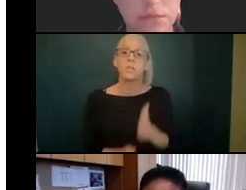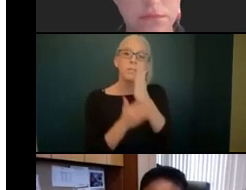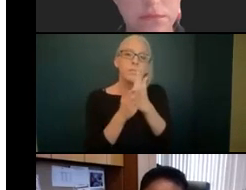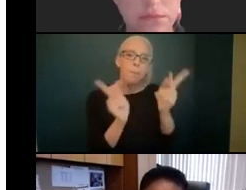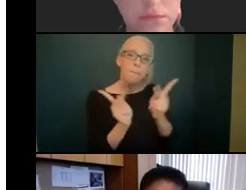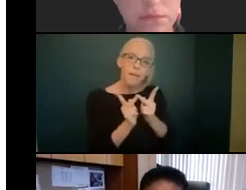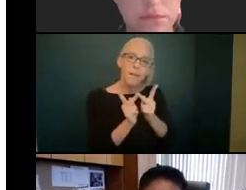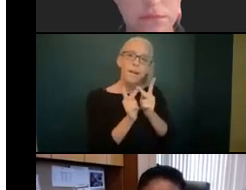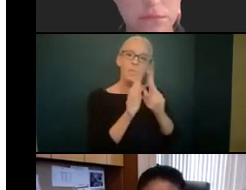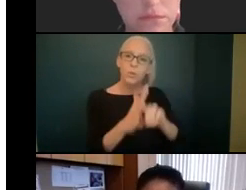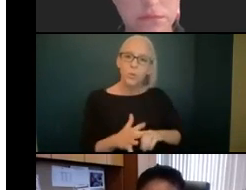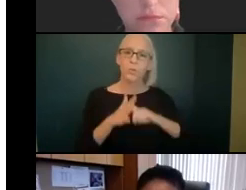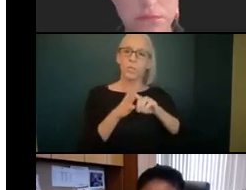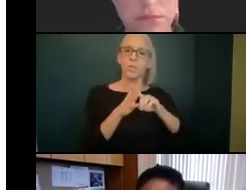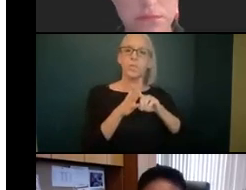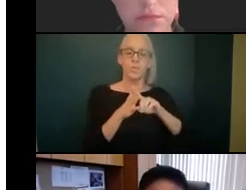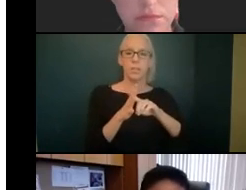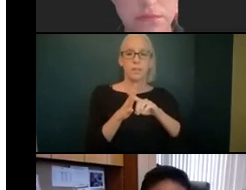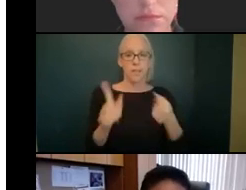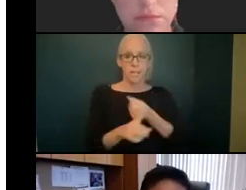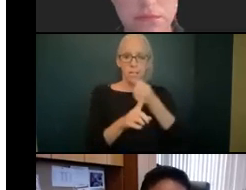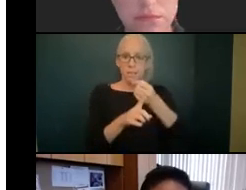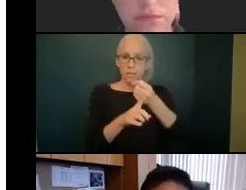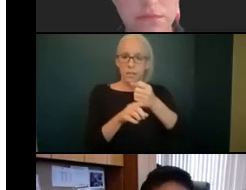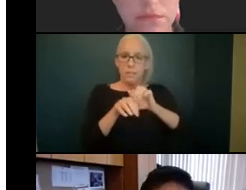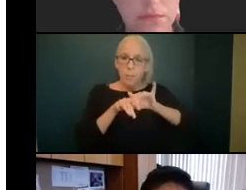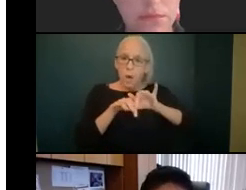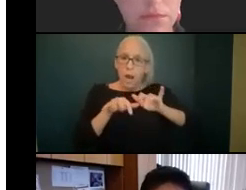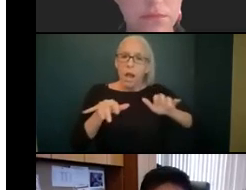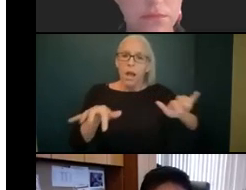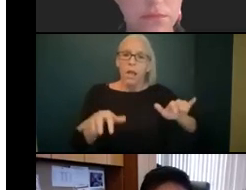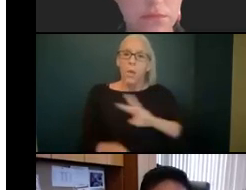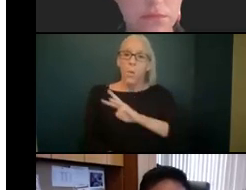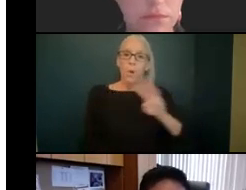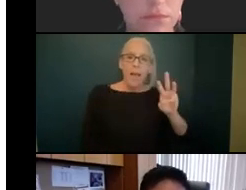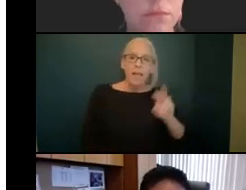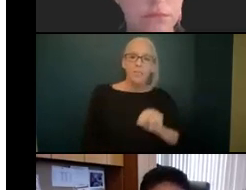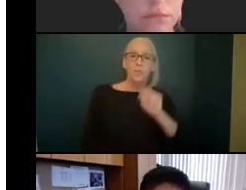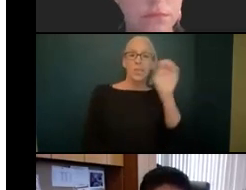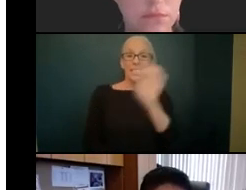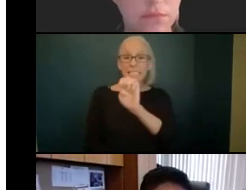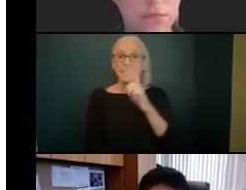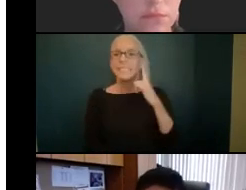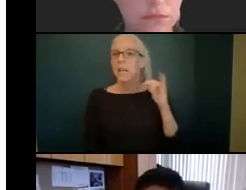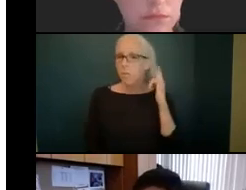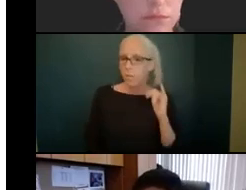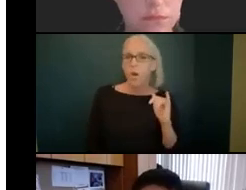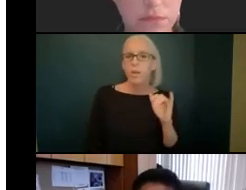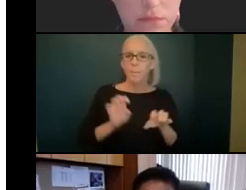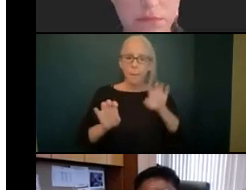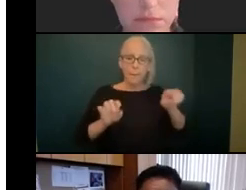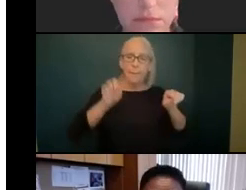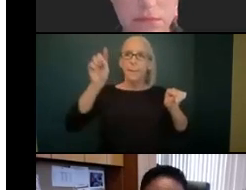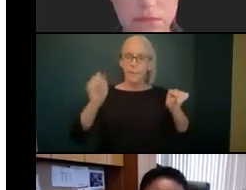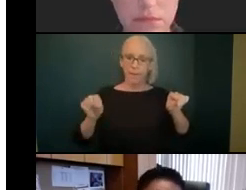initially, the epicenters, like the Northeast, the West Coast, and even California, sort of this part, have